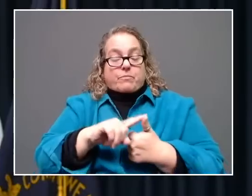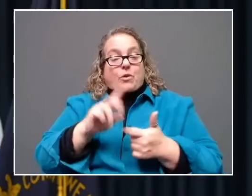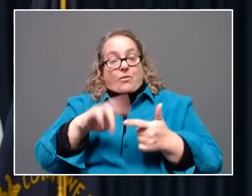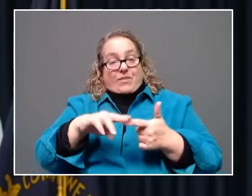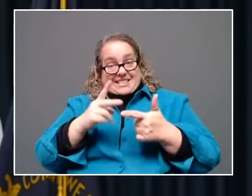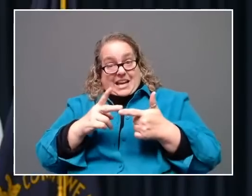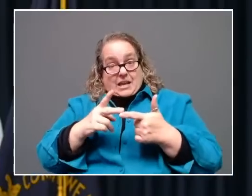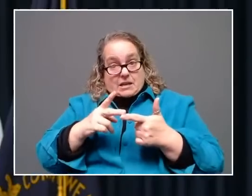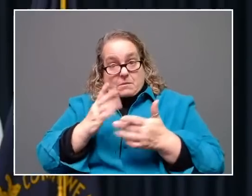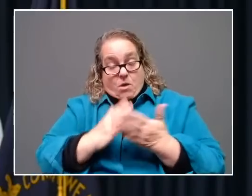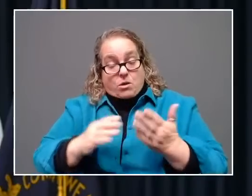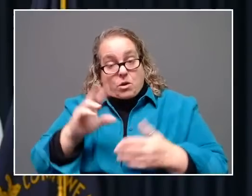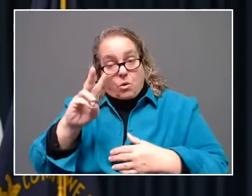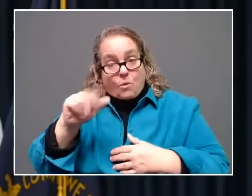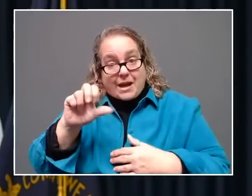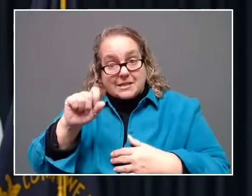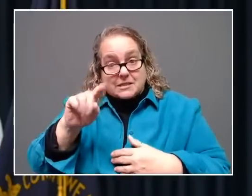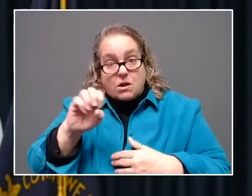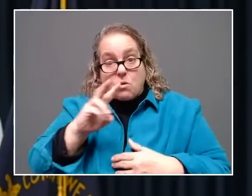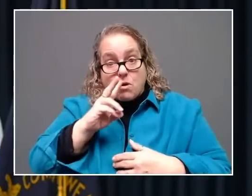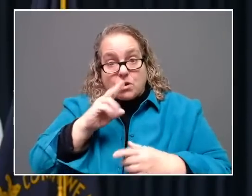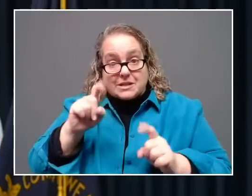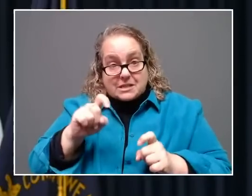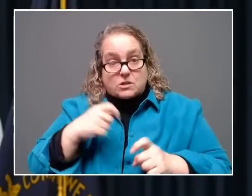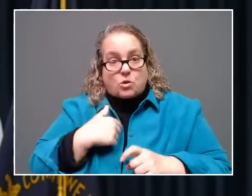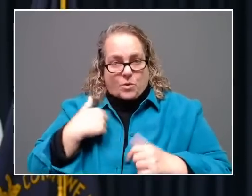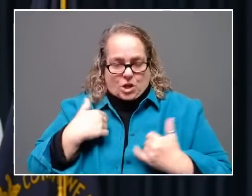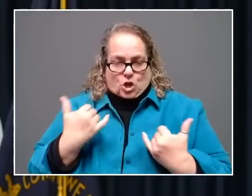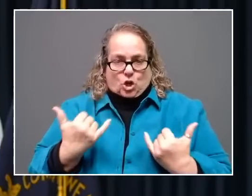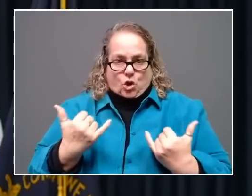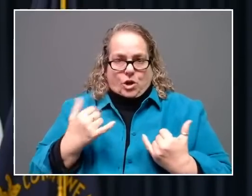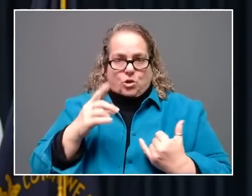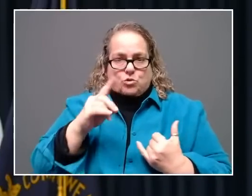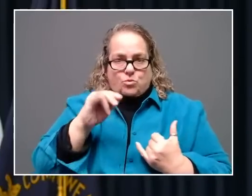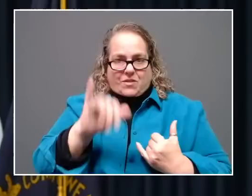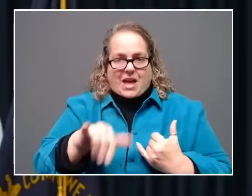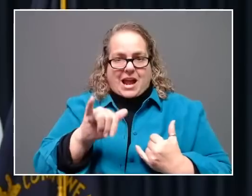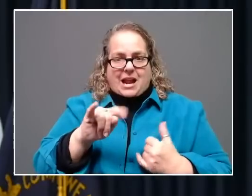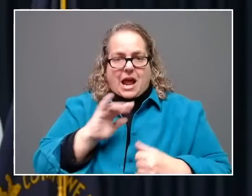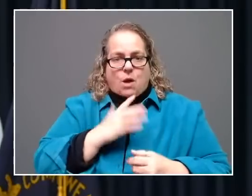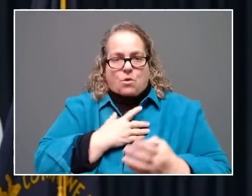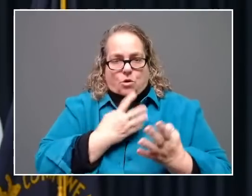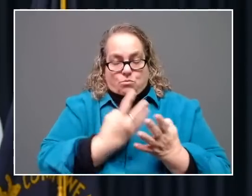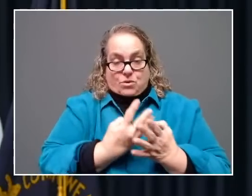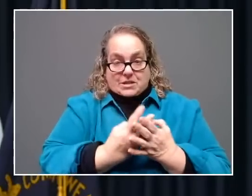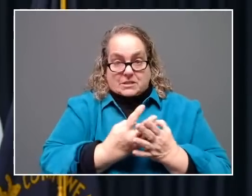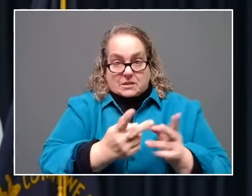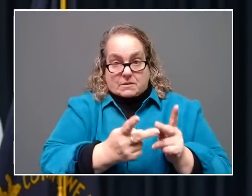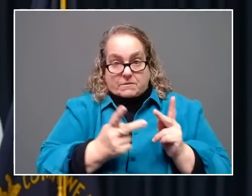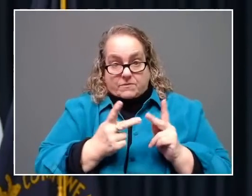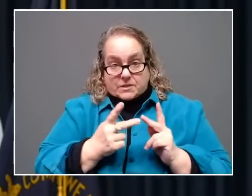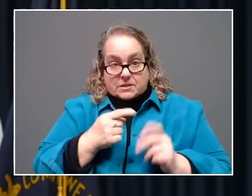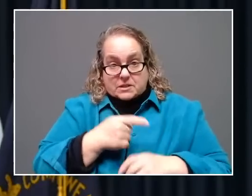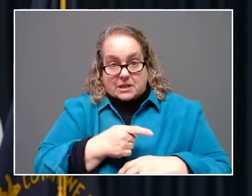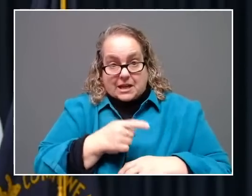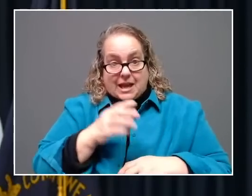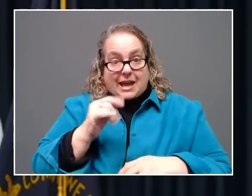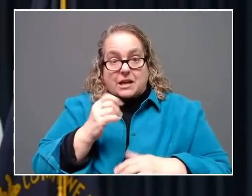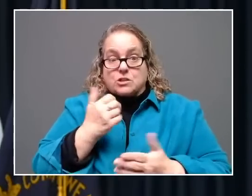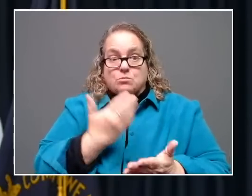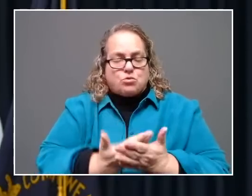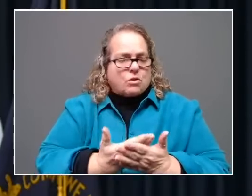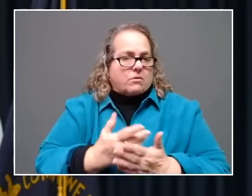wastewater testing, currently we do that at our prison facilities. It's proven